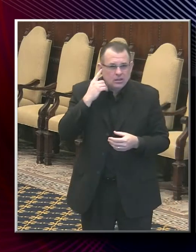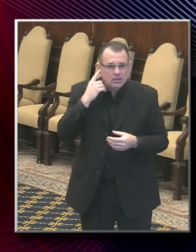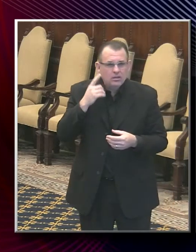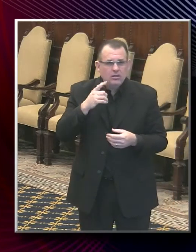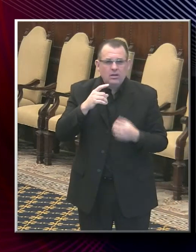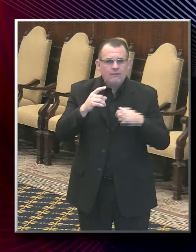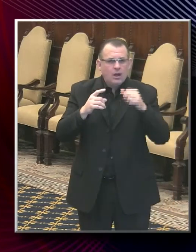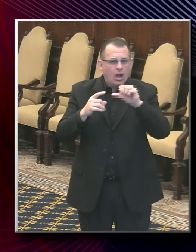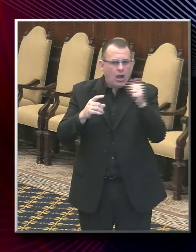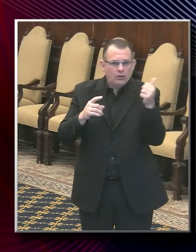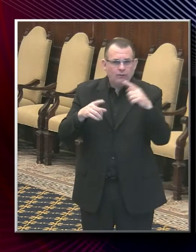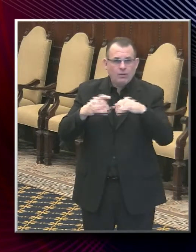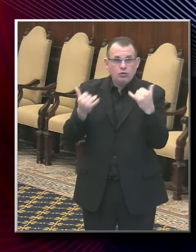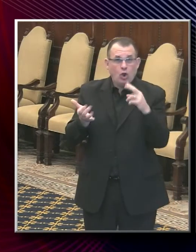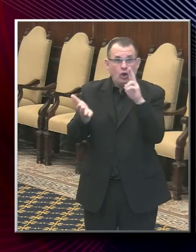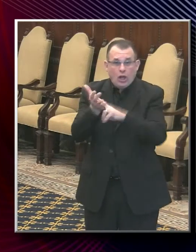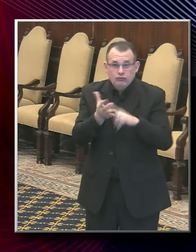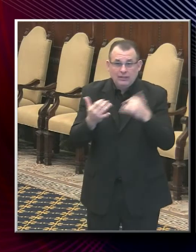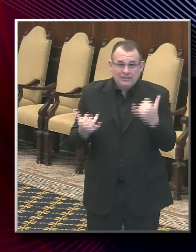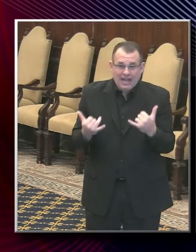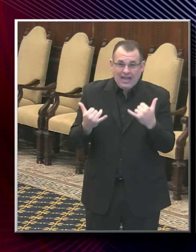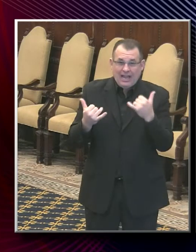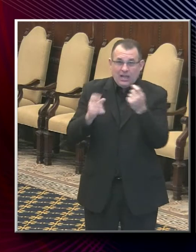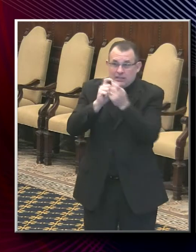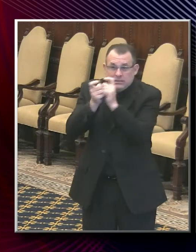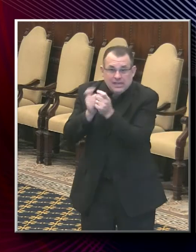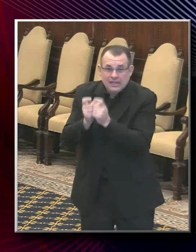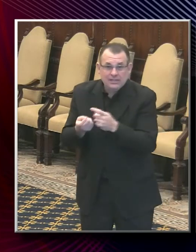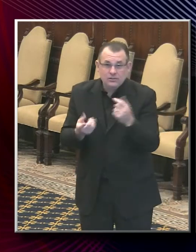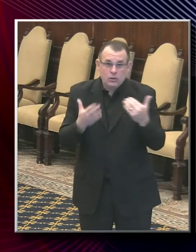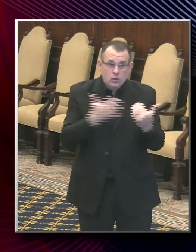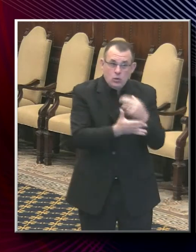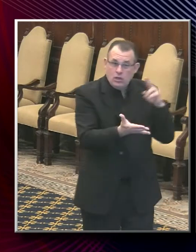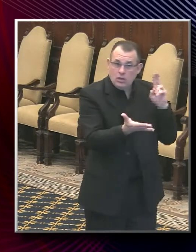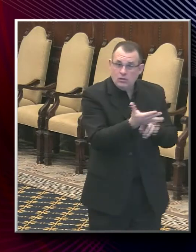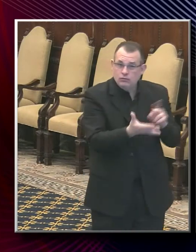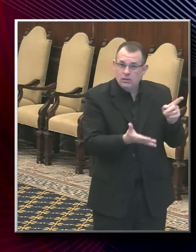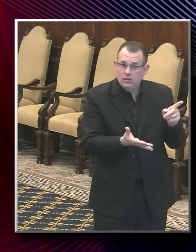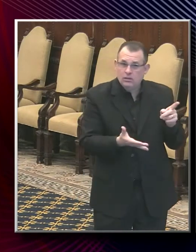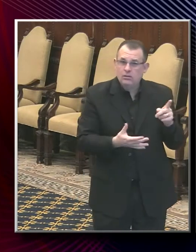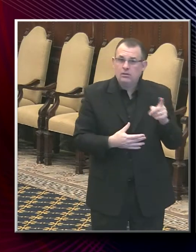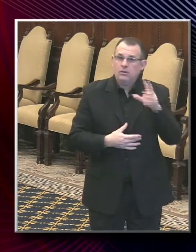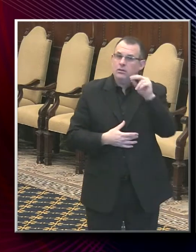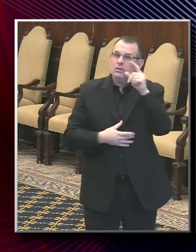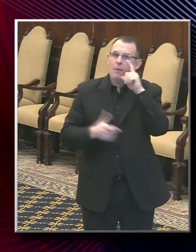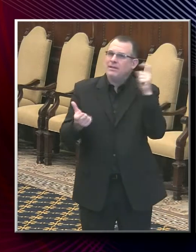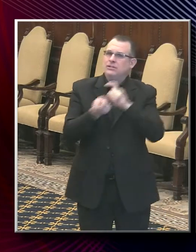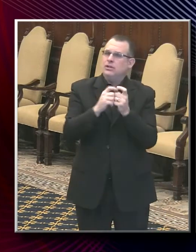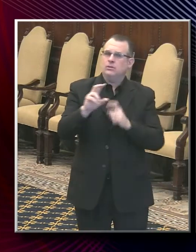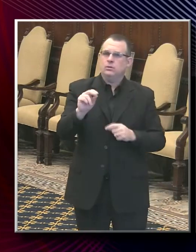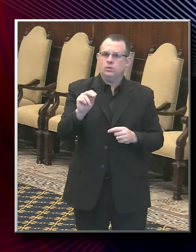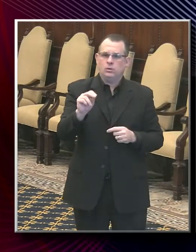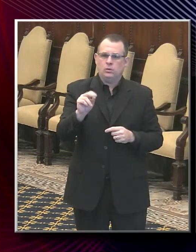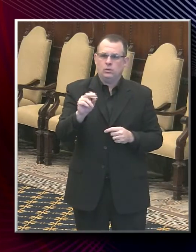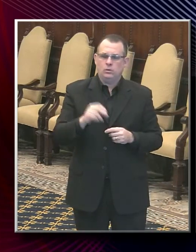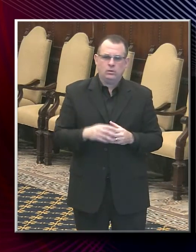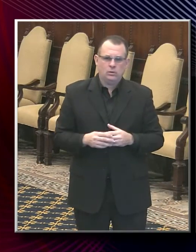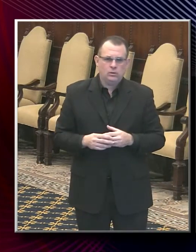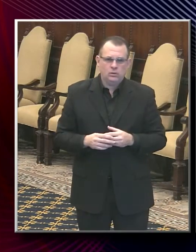the current CBA that they have? There weren't any additional significant changes.